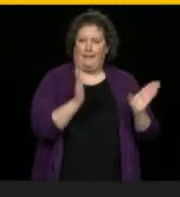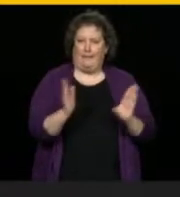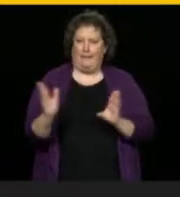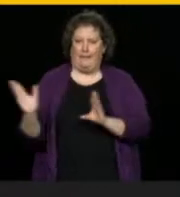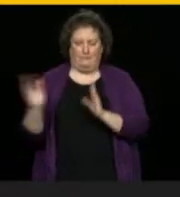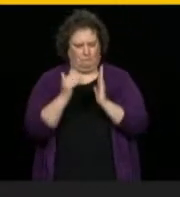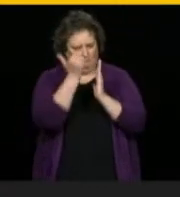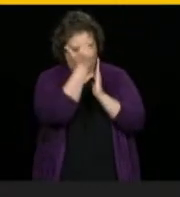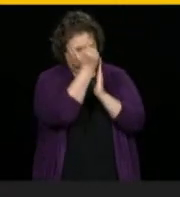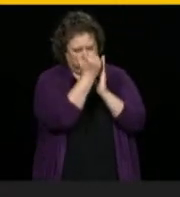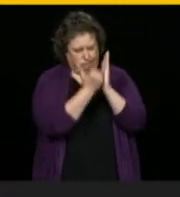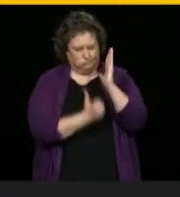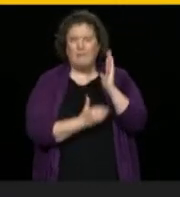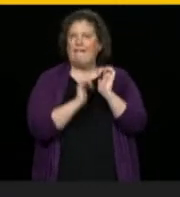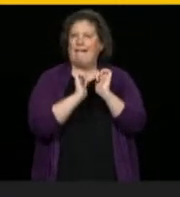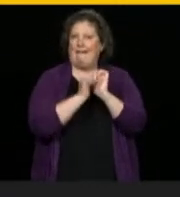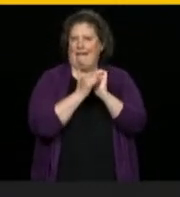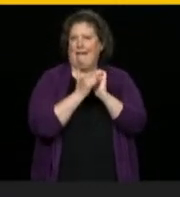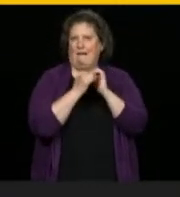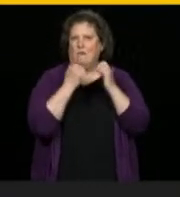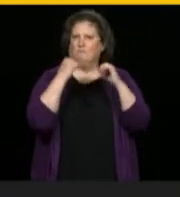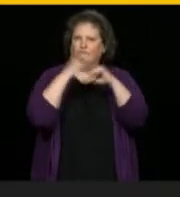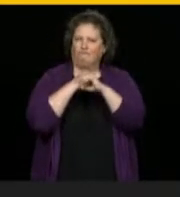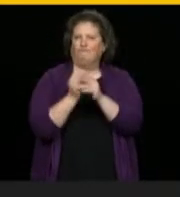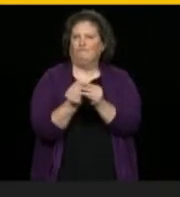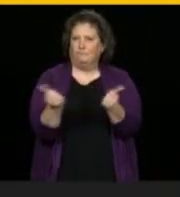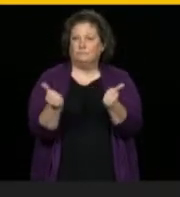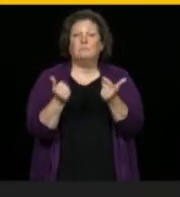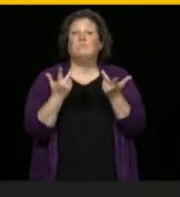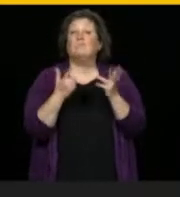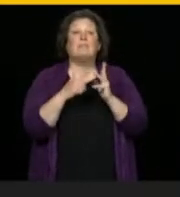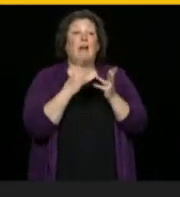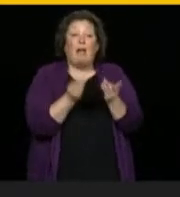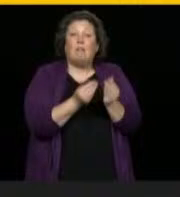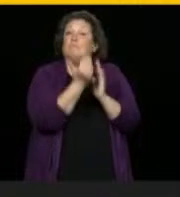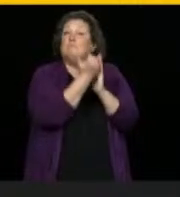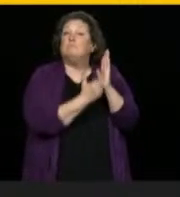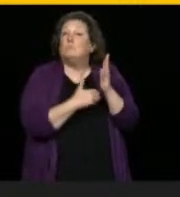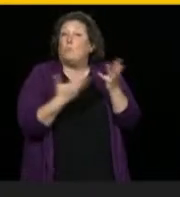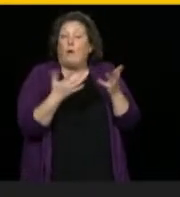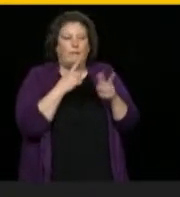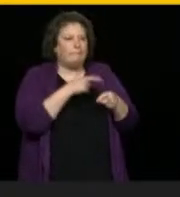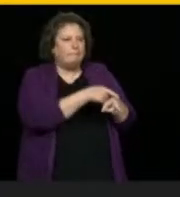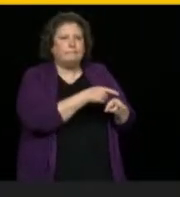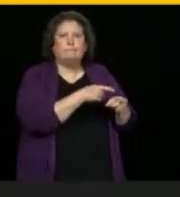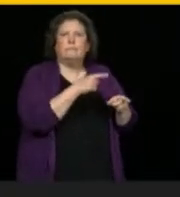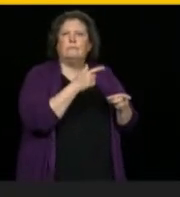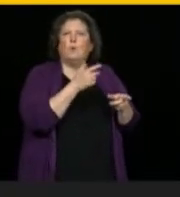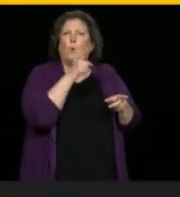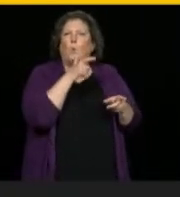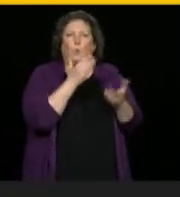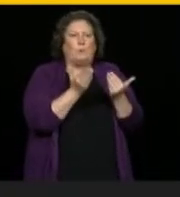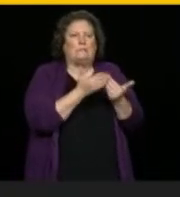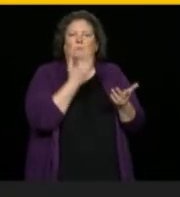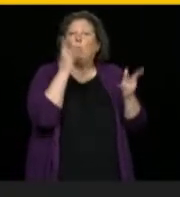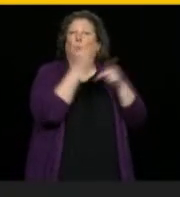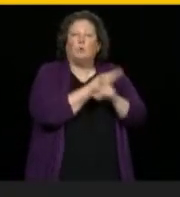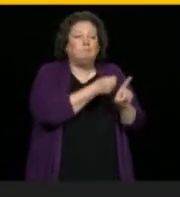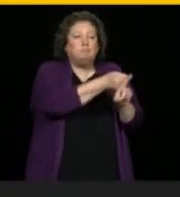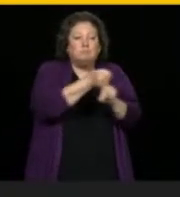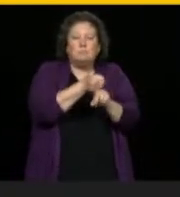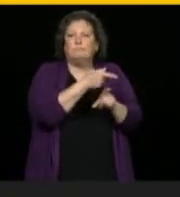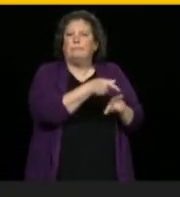financial support to vulnerable groups such as seniors and students. We offered loans to companies